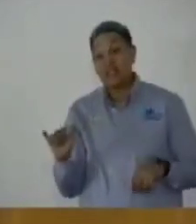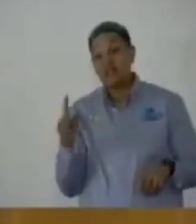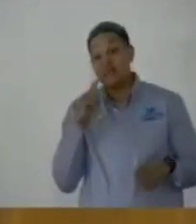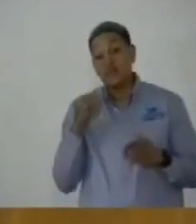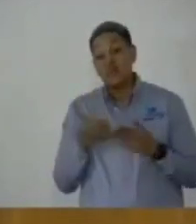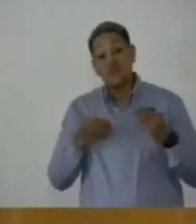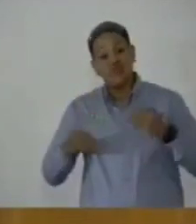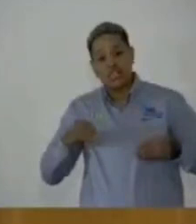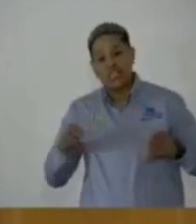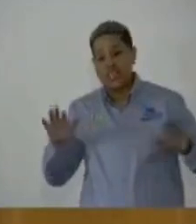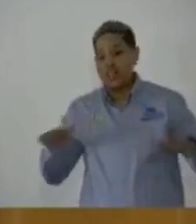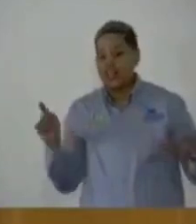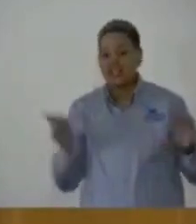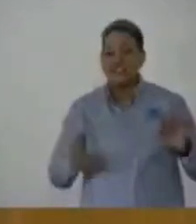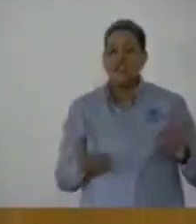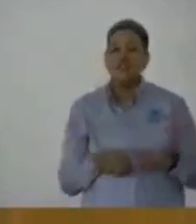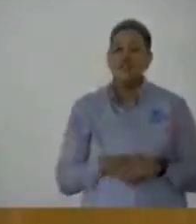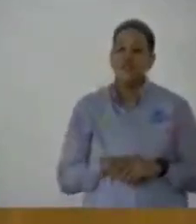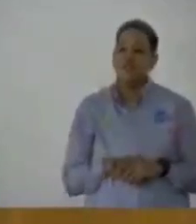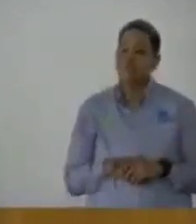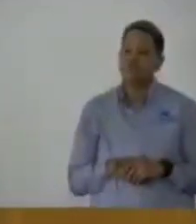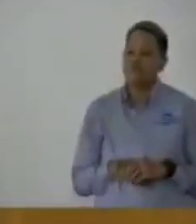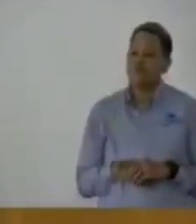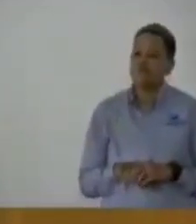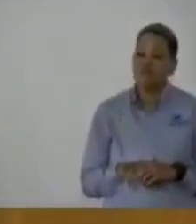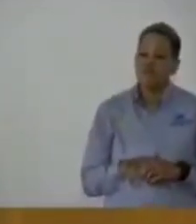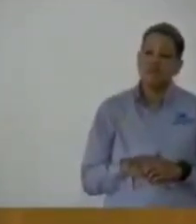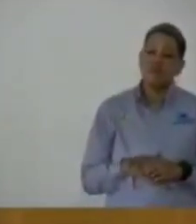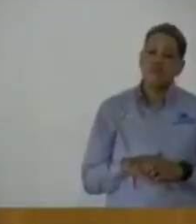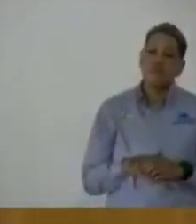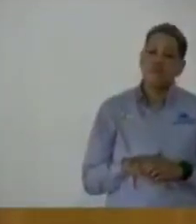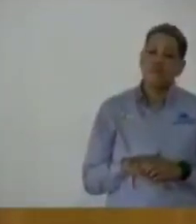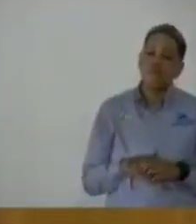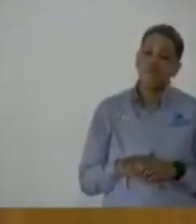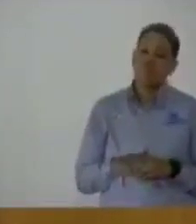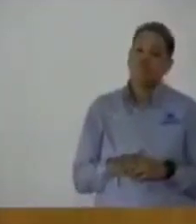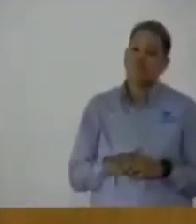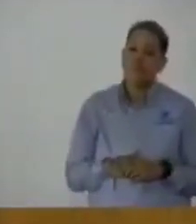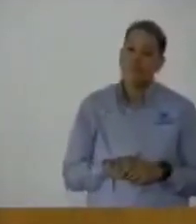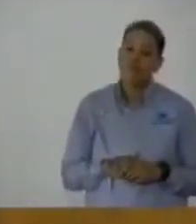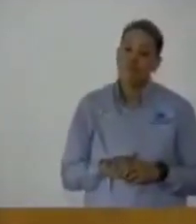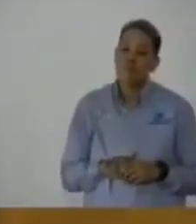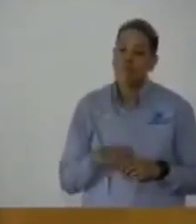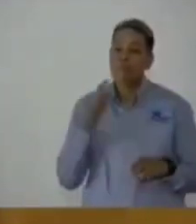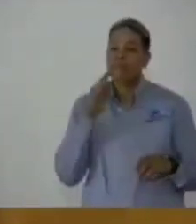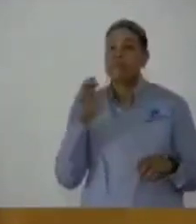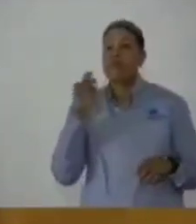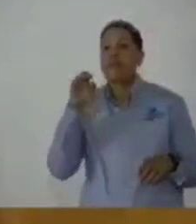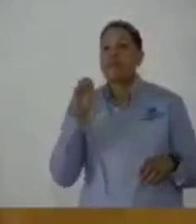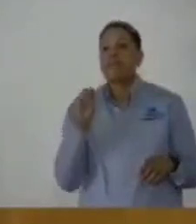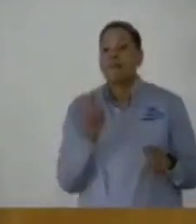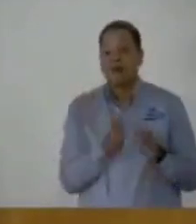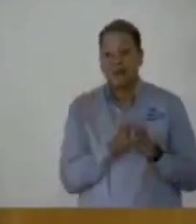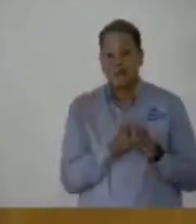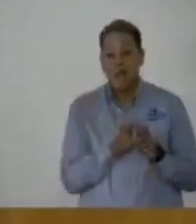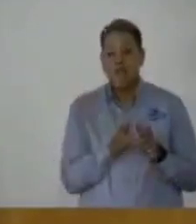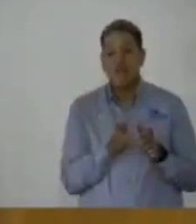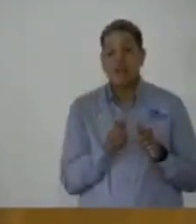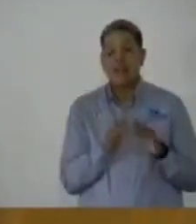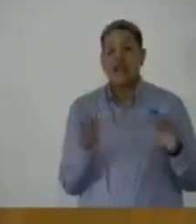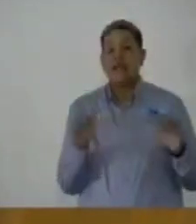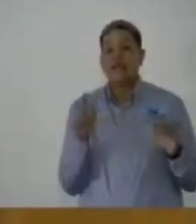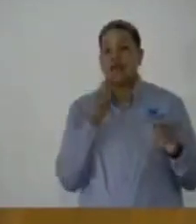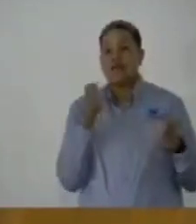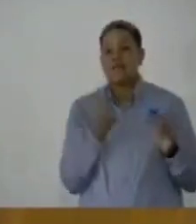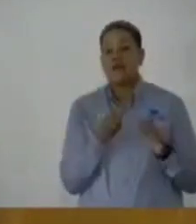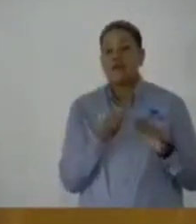have not changed. So, no, you have to give me a chance. I said at the macro level, So at the micro level, you